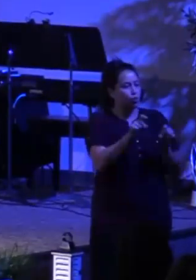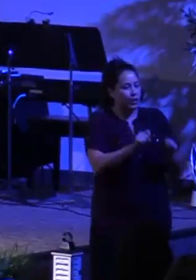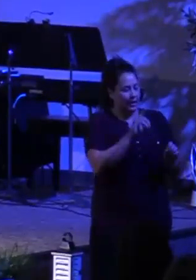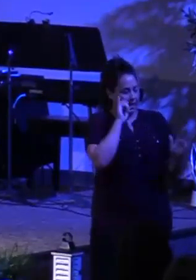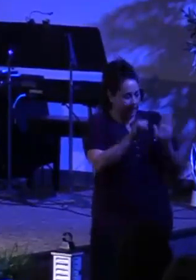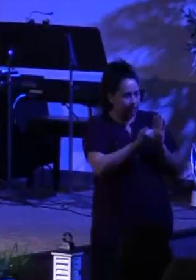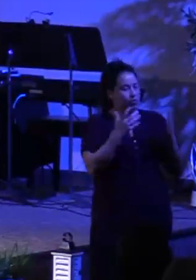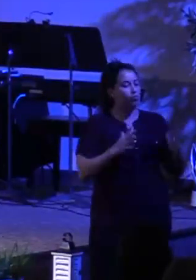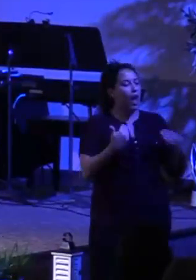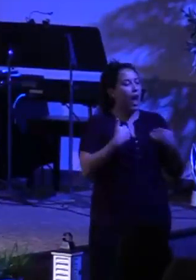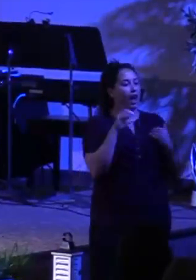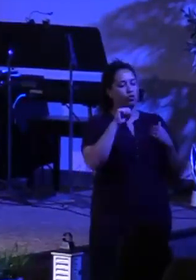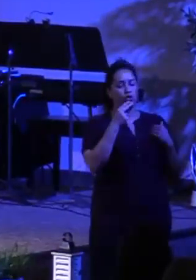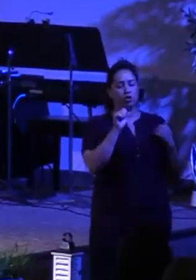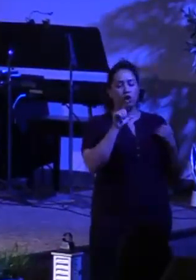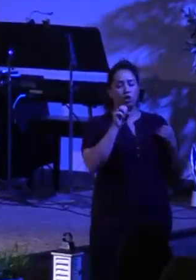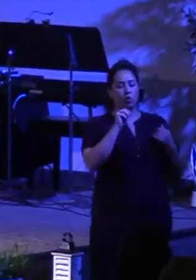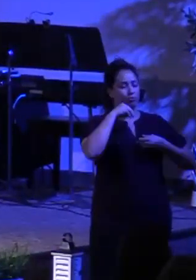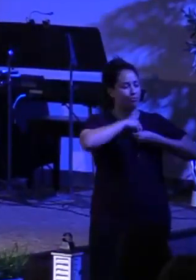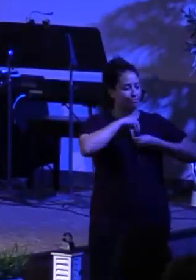It's a mix of joy,